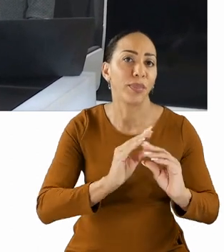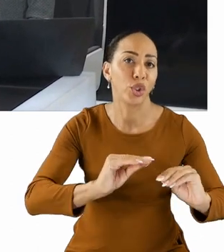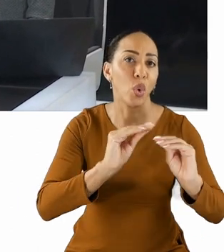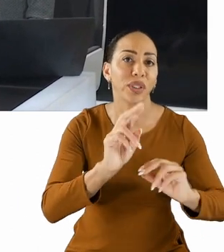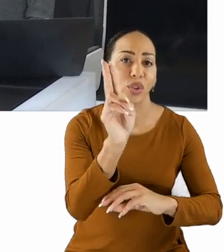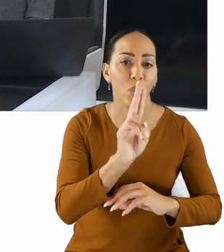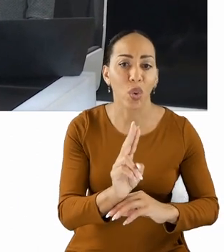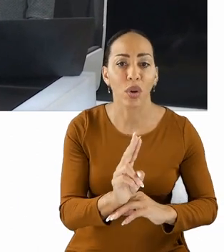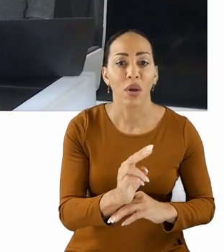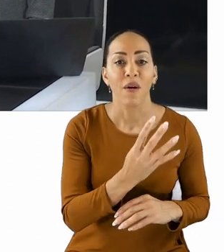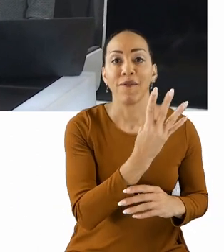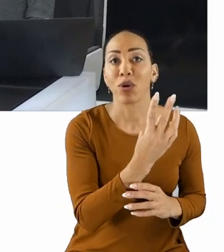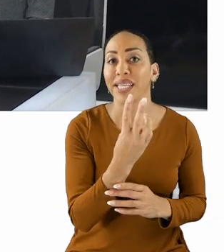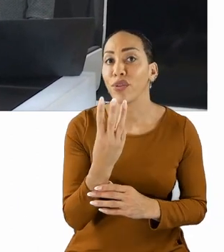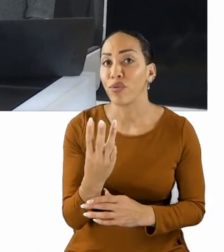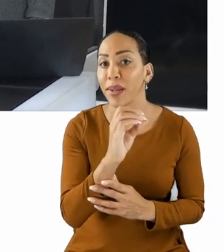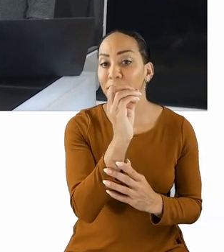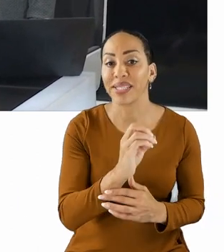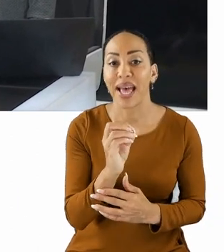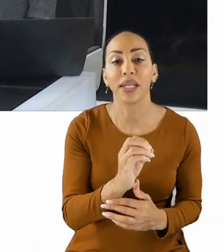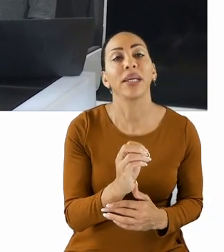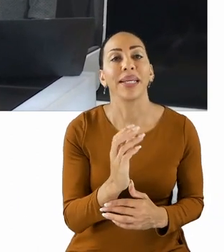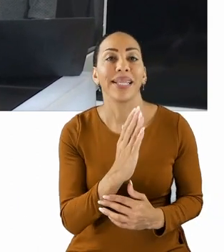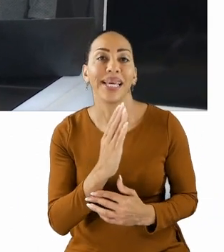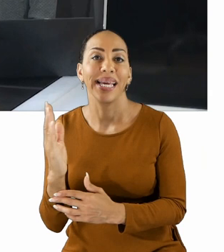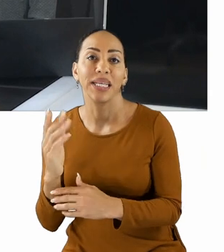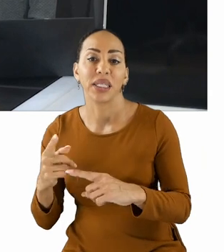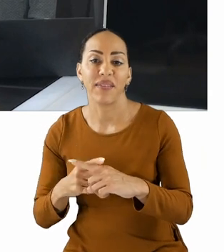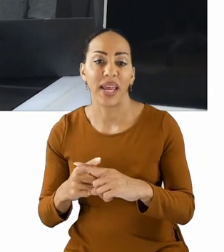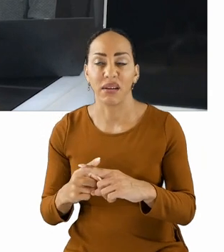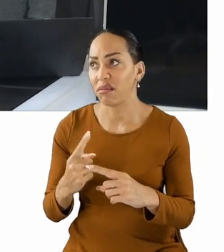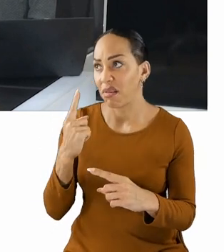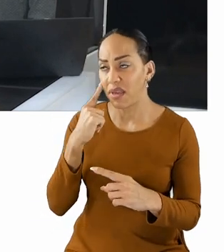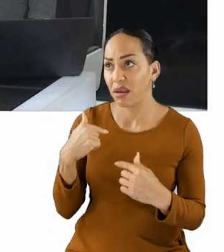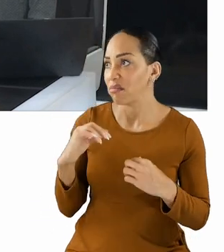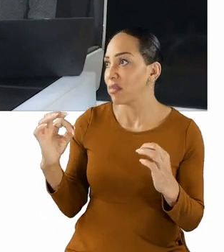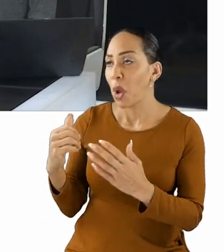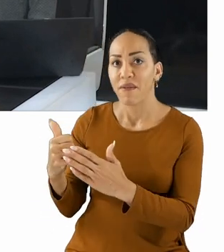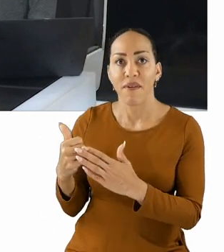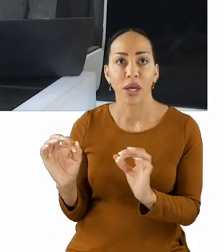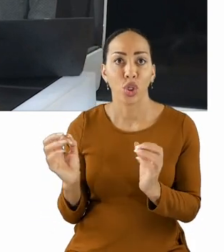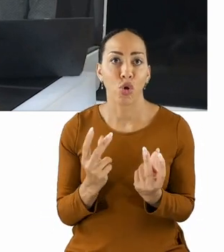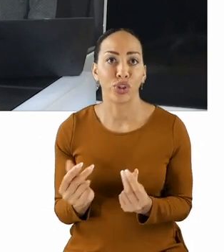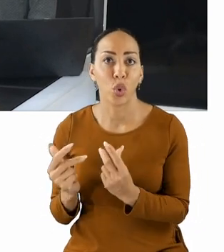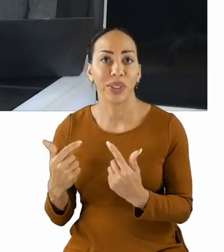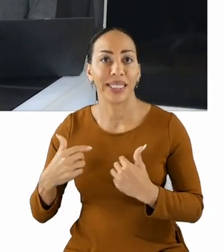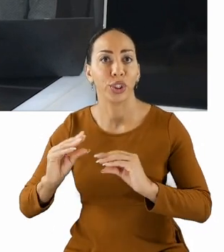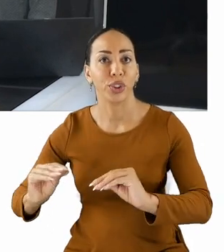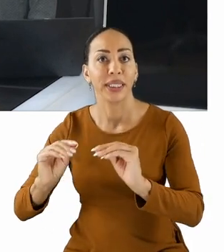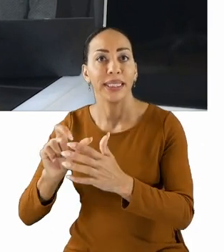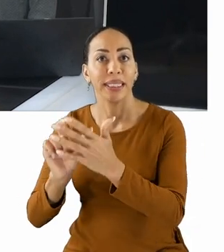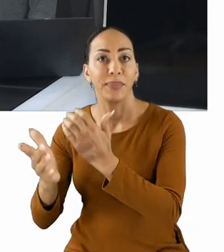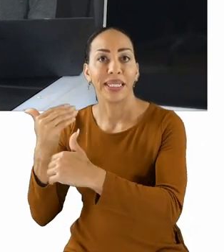that 43% of teachers here in the east of England don't feel they have the resources or the advice they need to teach it. Catherine